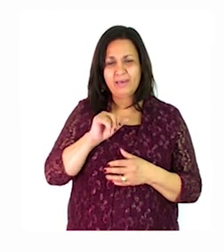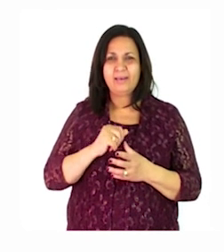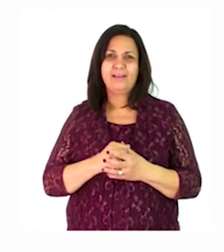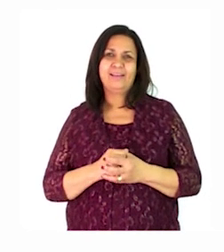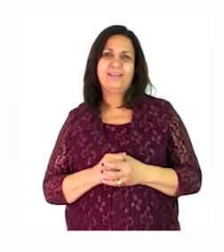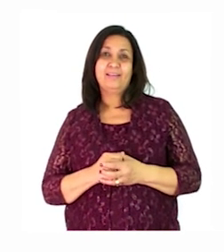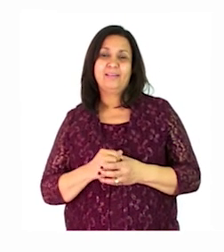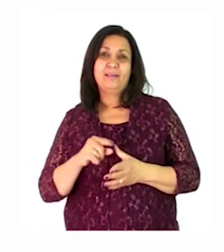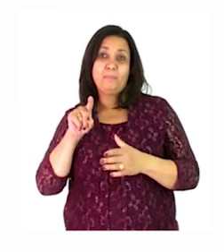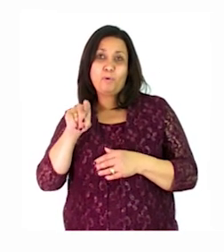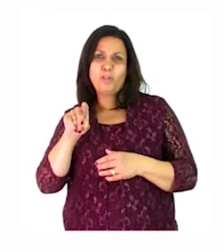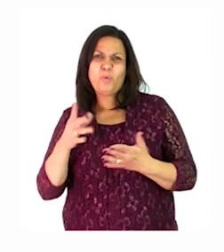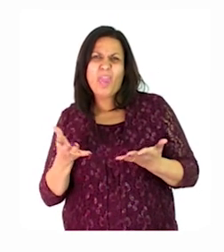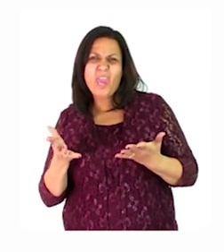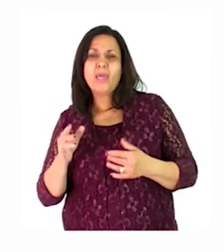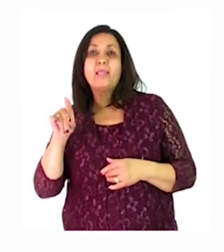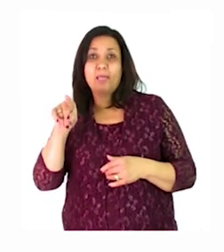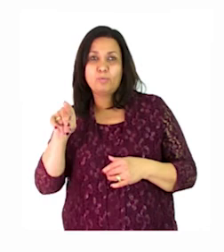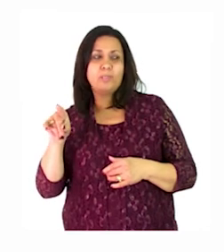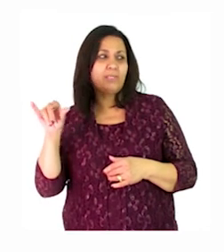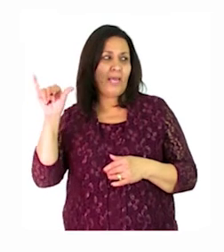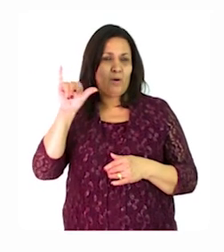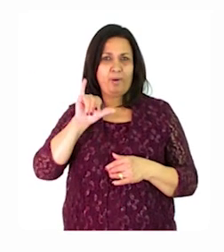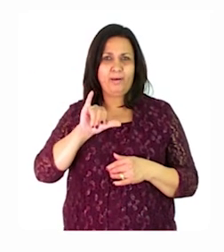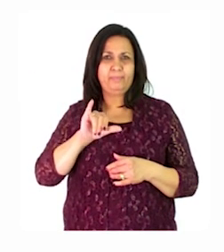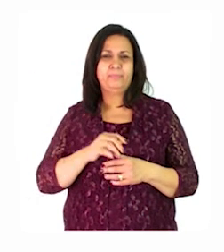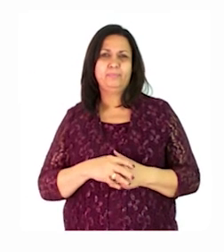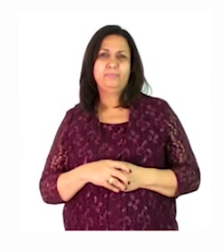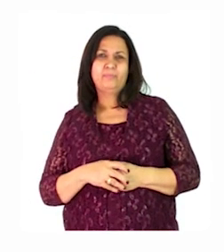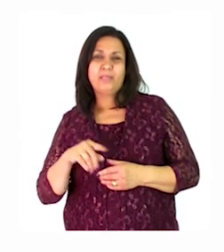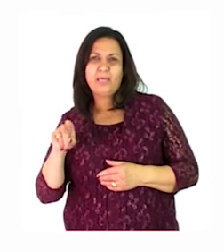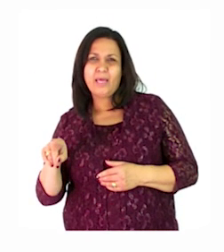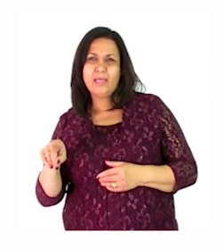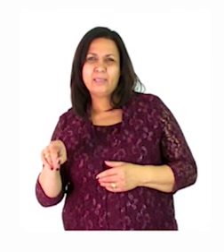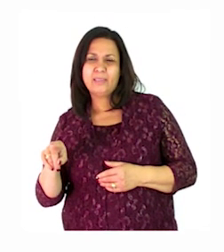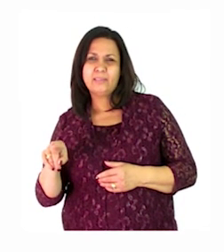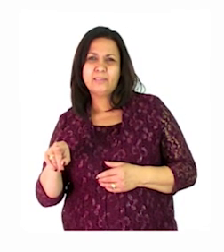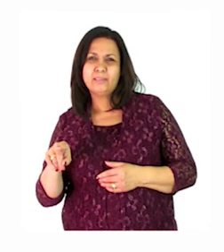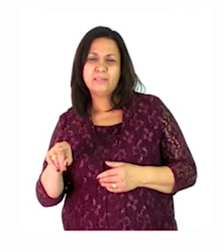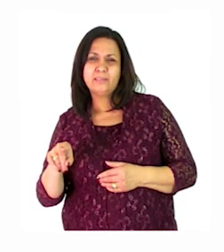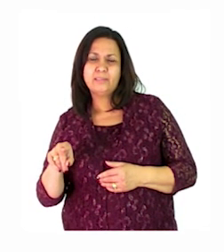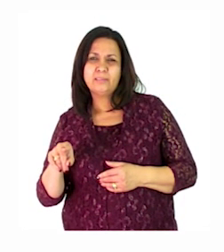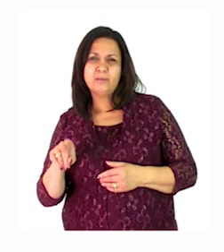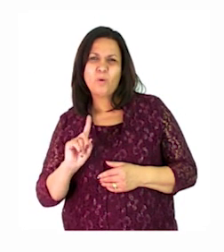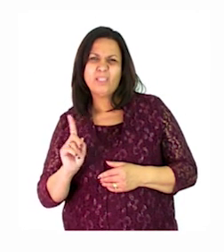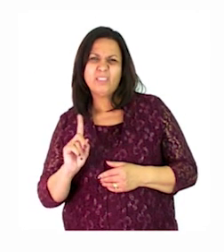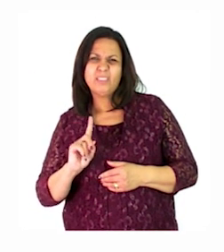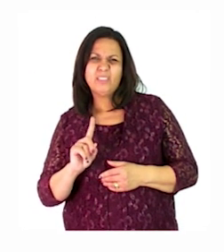aeroplane. Yes. Let's look what's the next one we have in the